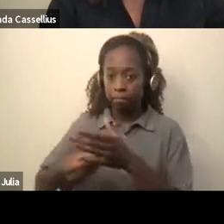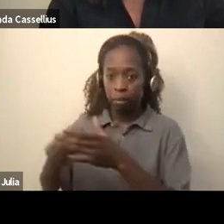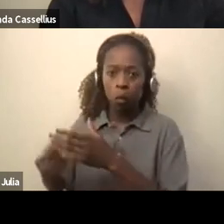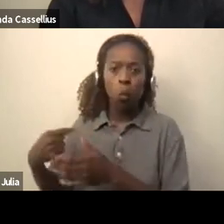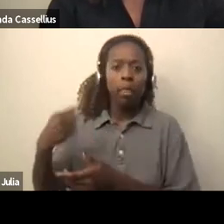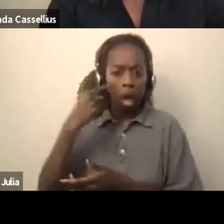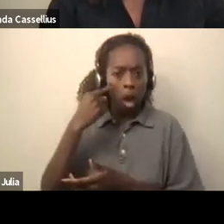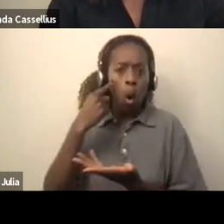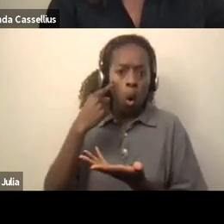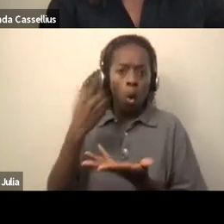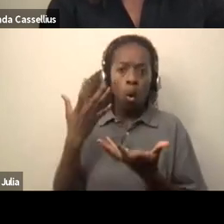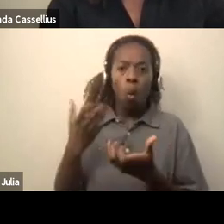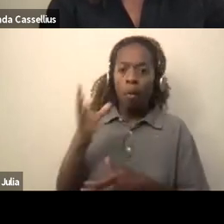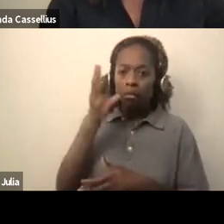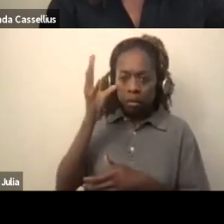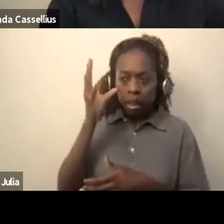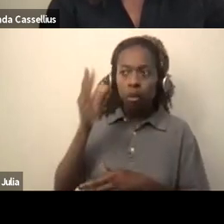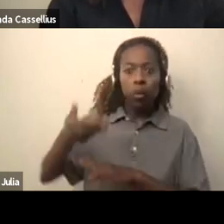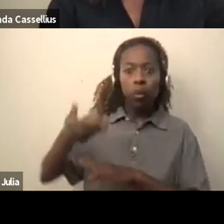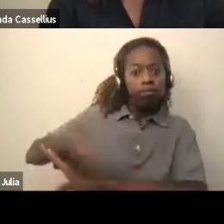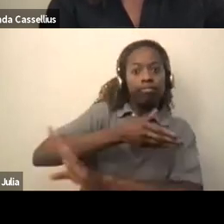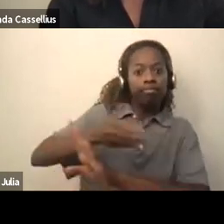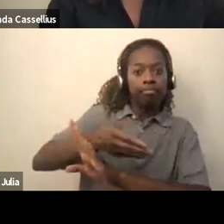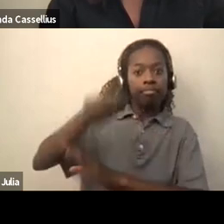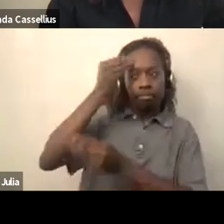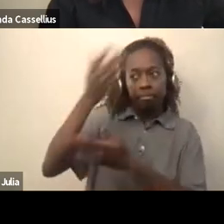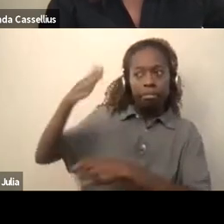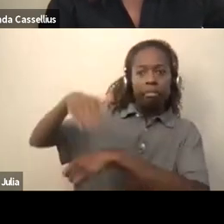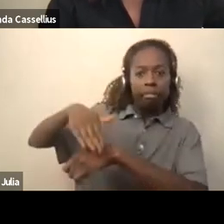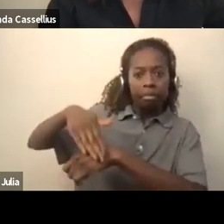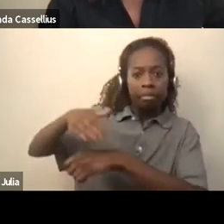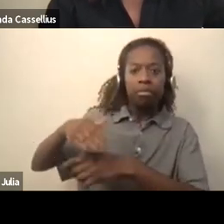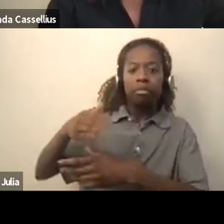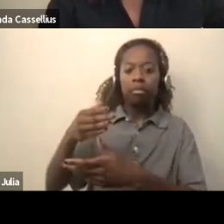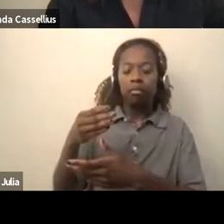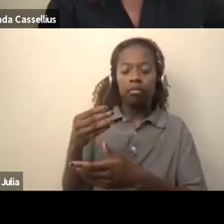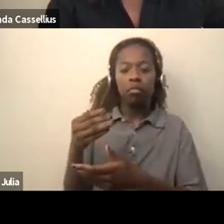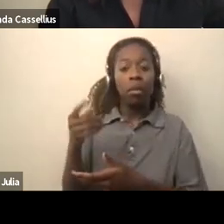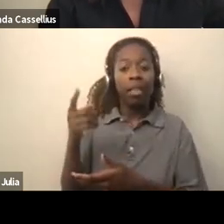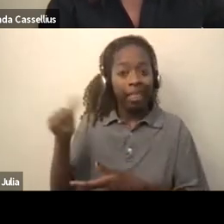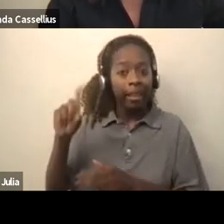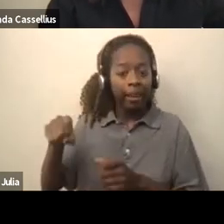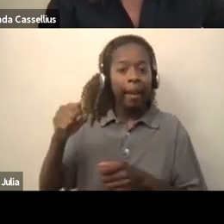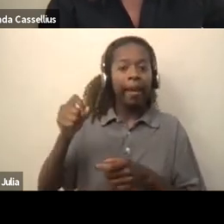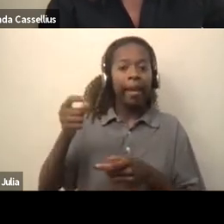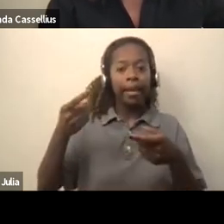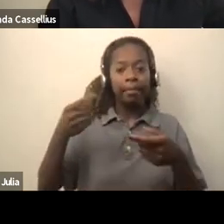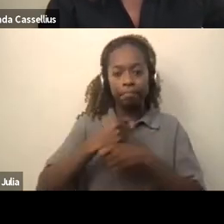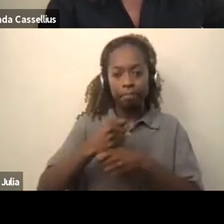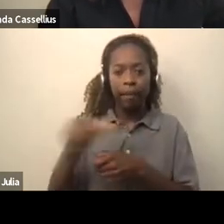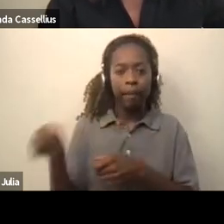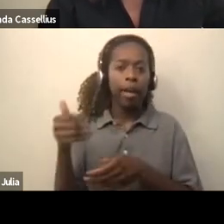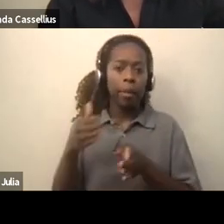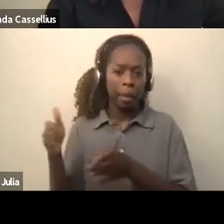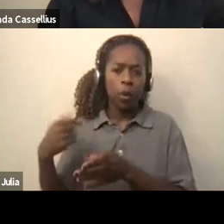parents the most amount of notice that we possibly can and so that they can make plans and so we're going to work on our